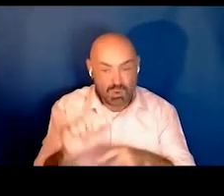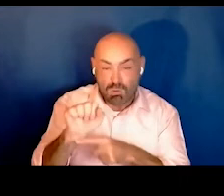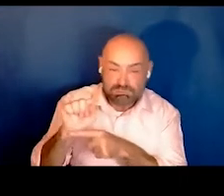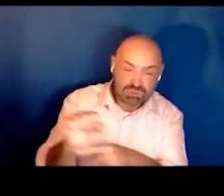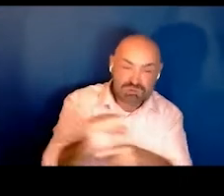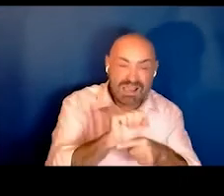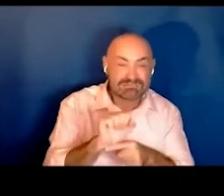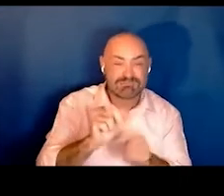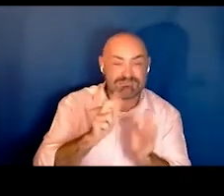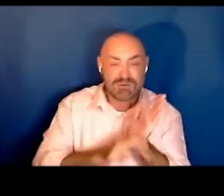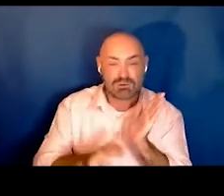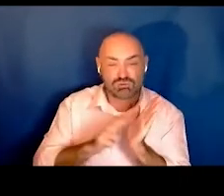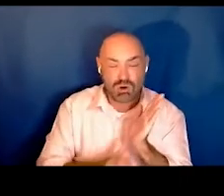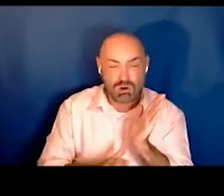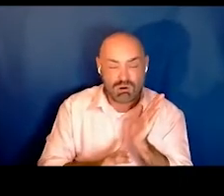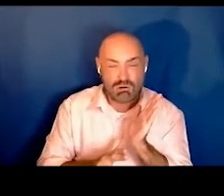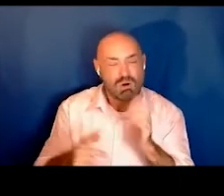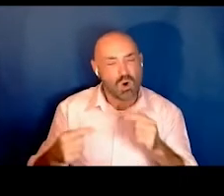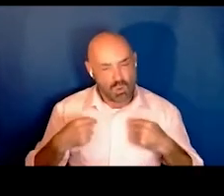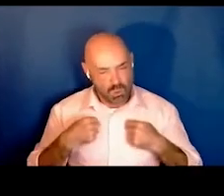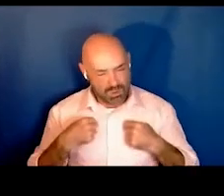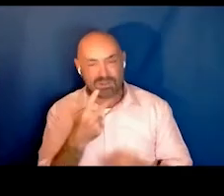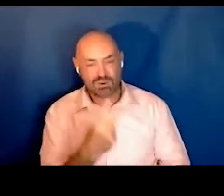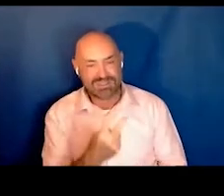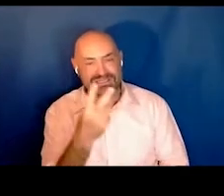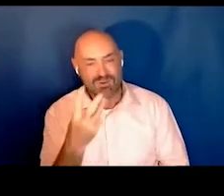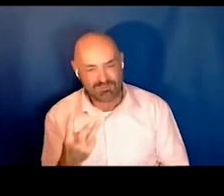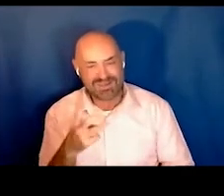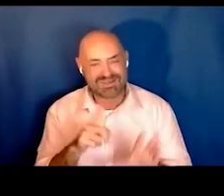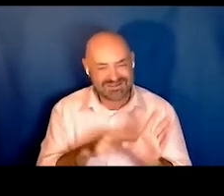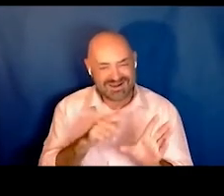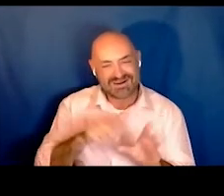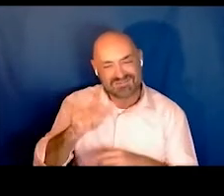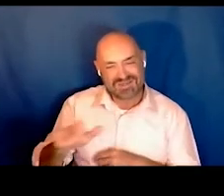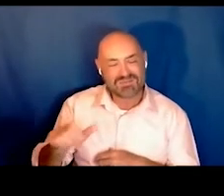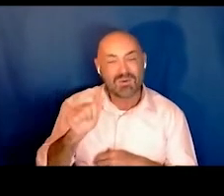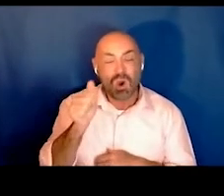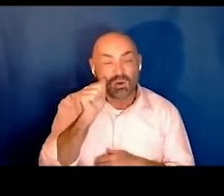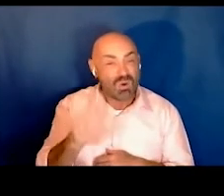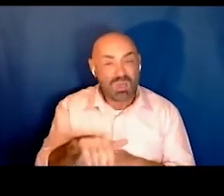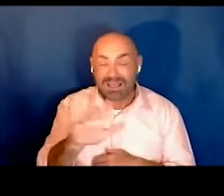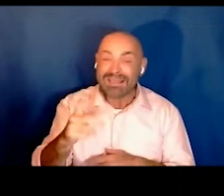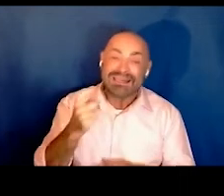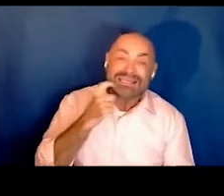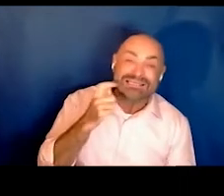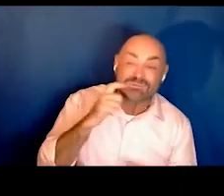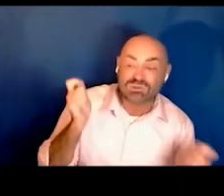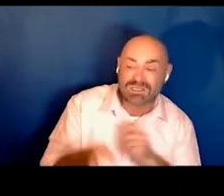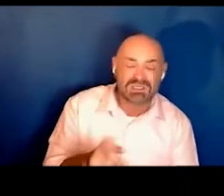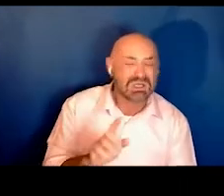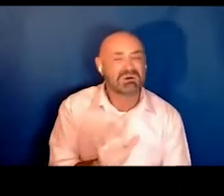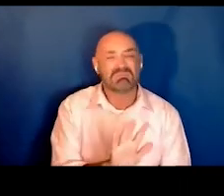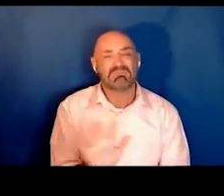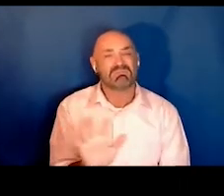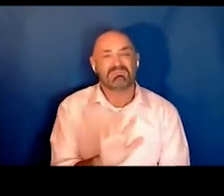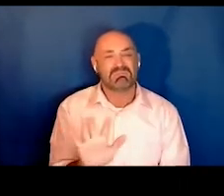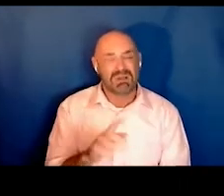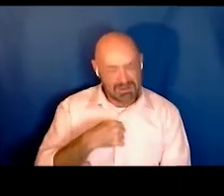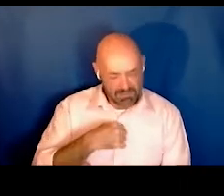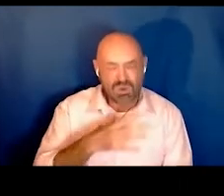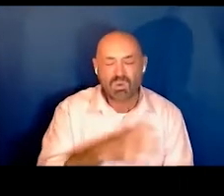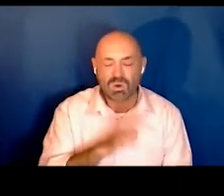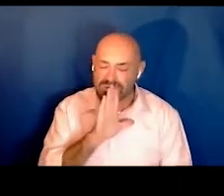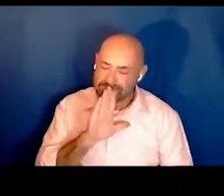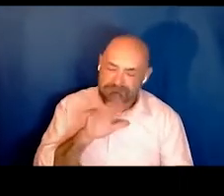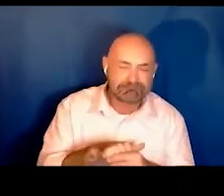world. We, the 23 young people, know that it will not be easy to make these transformations, but we want to be part of